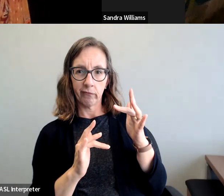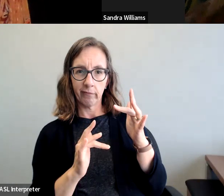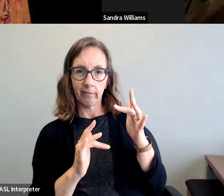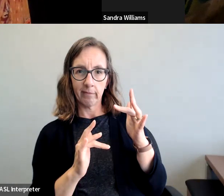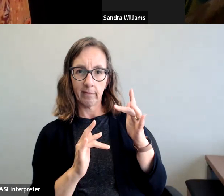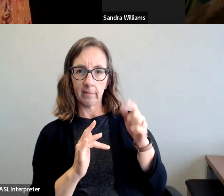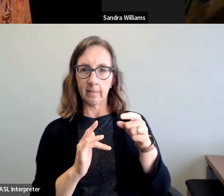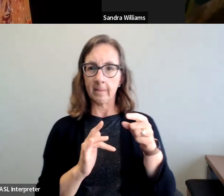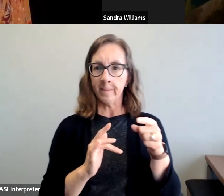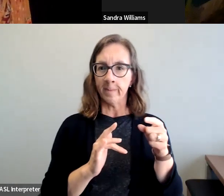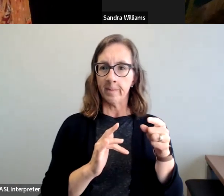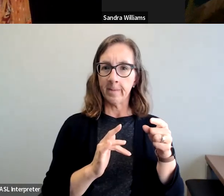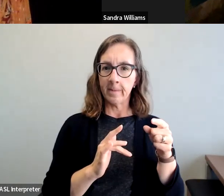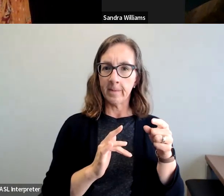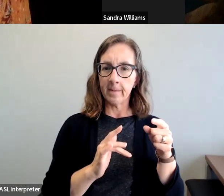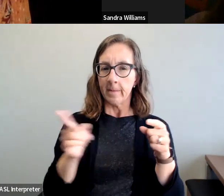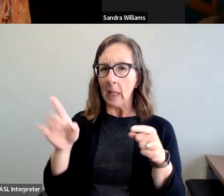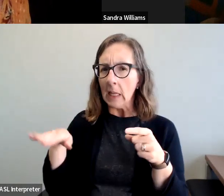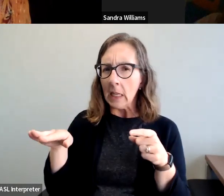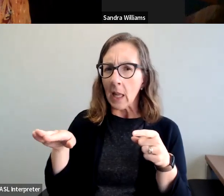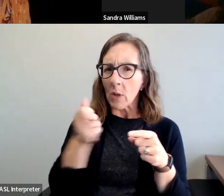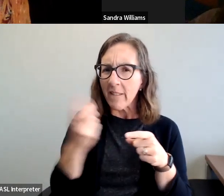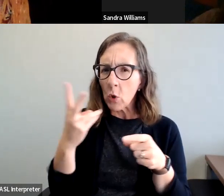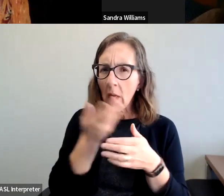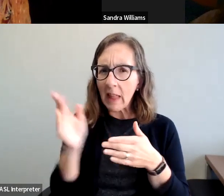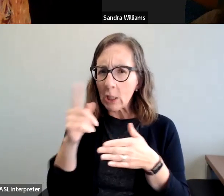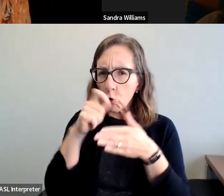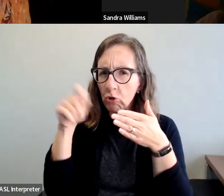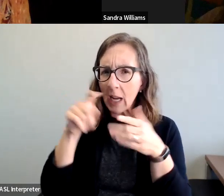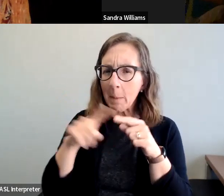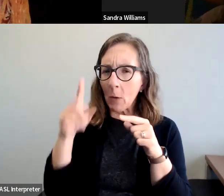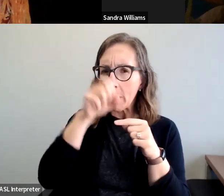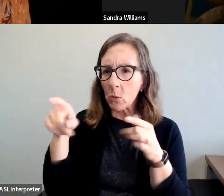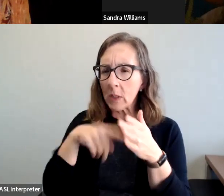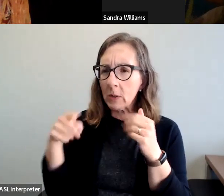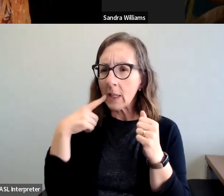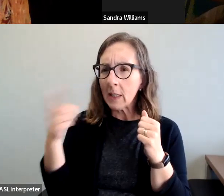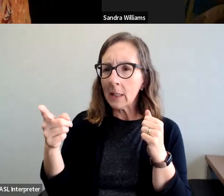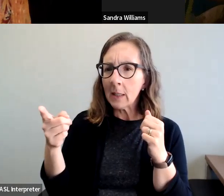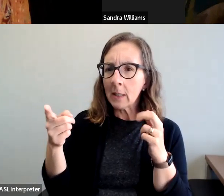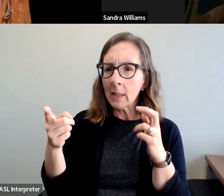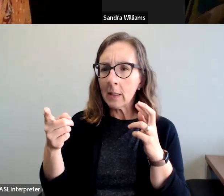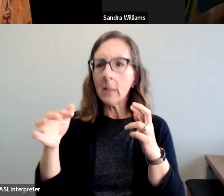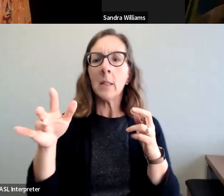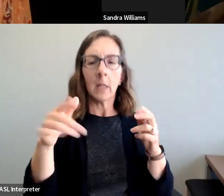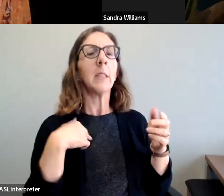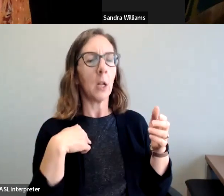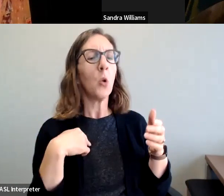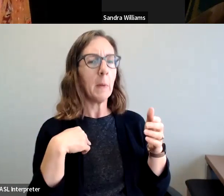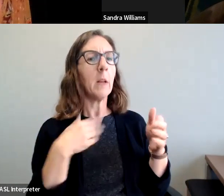There were a couple of things you checked, and then we lost you again. Who'd been through specific types of abuse,